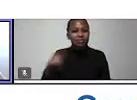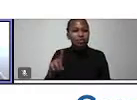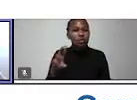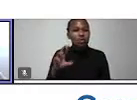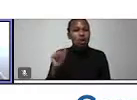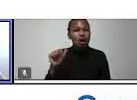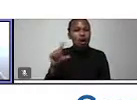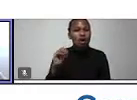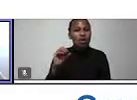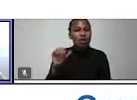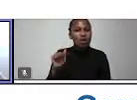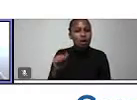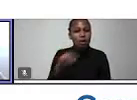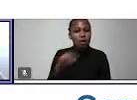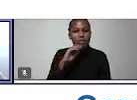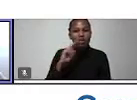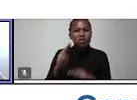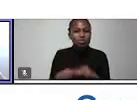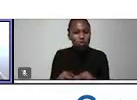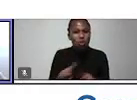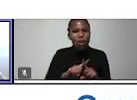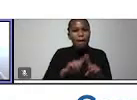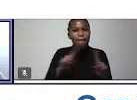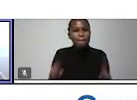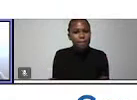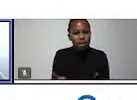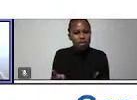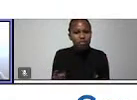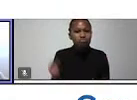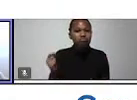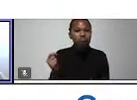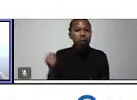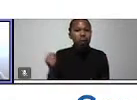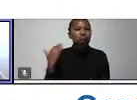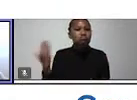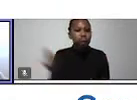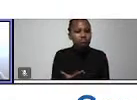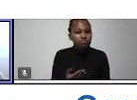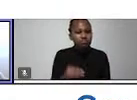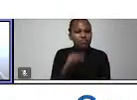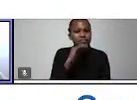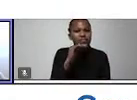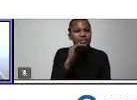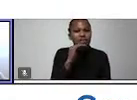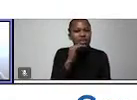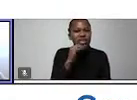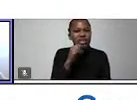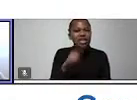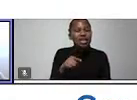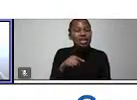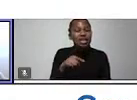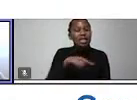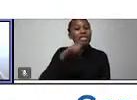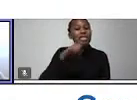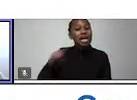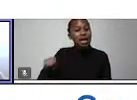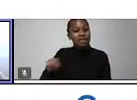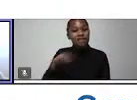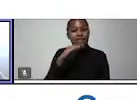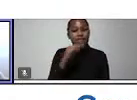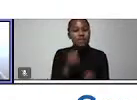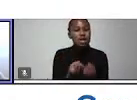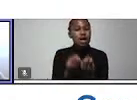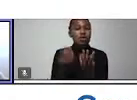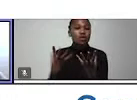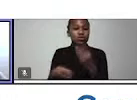relatively small, but the scaling of additional cost, you know, is significant. That graph, sorry, those calculations that I've showed for